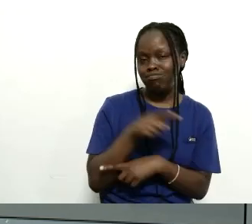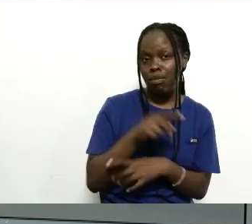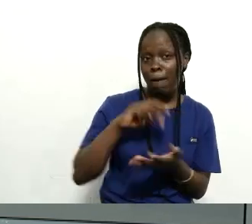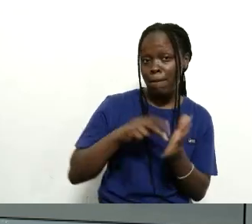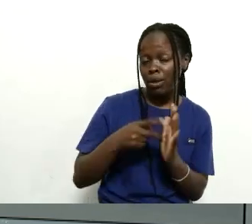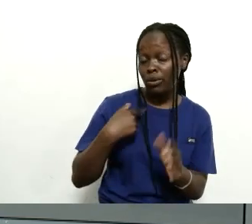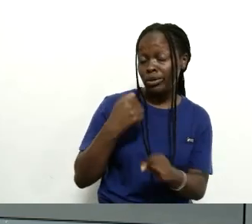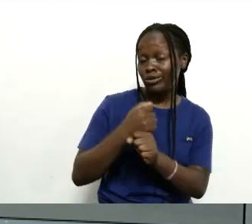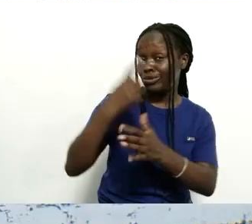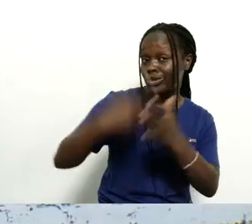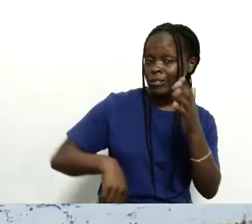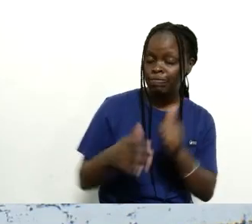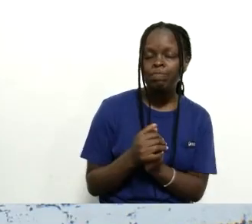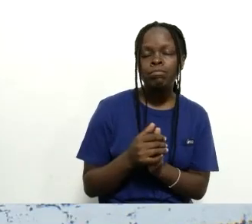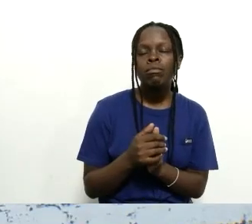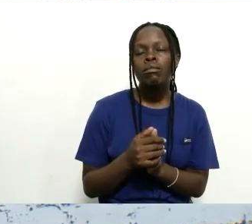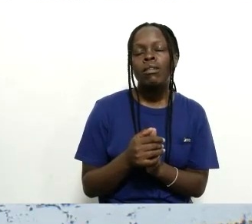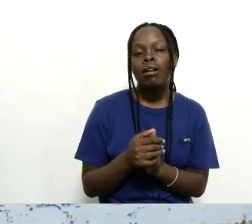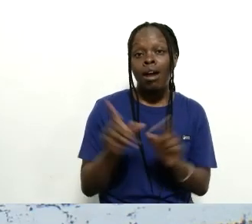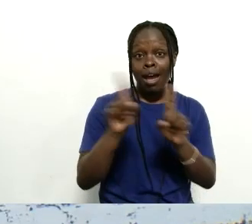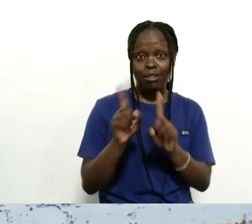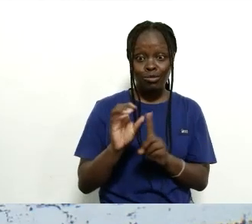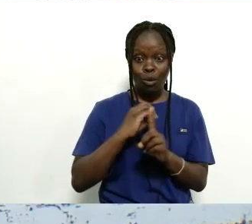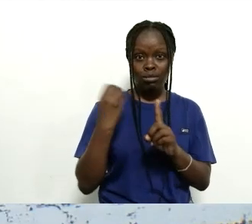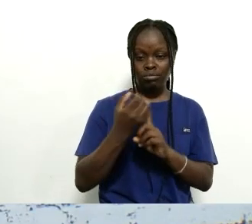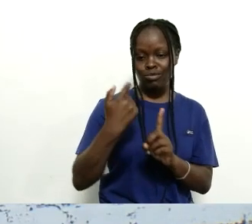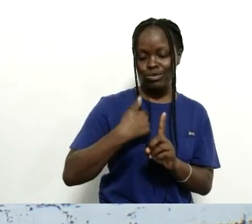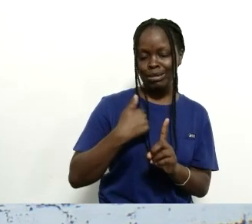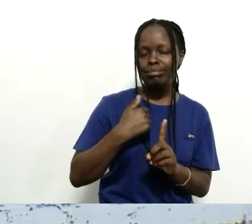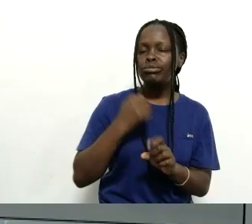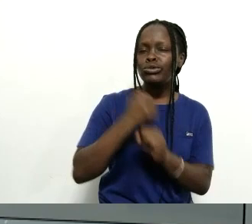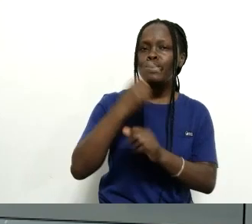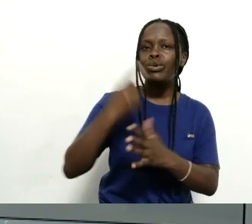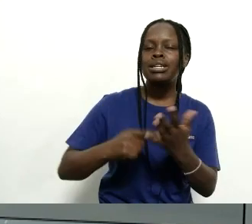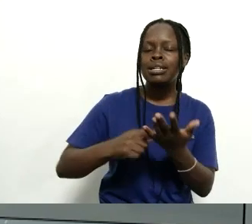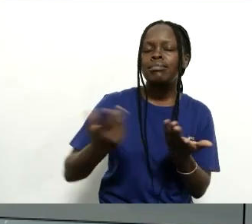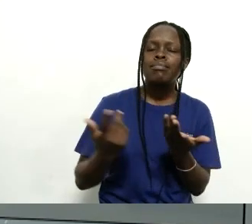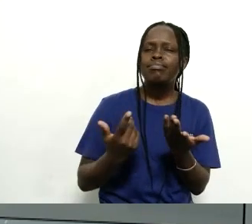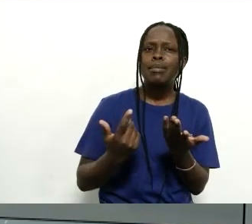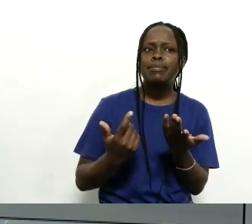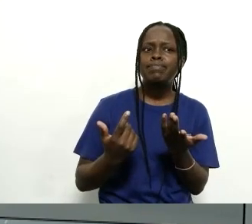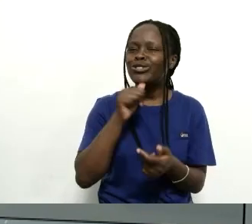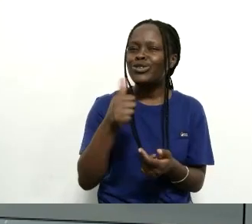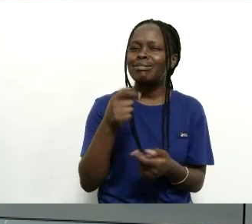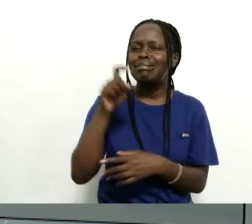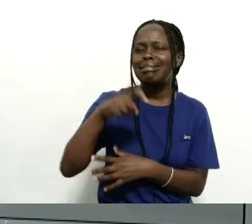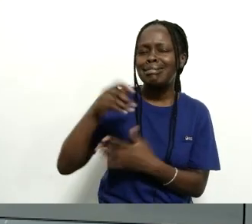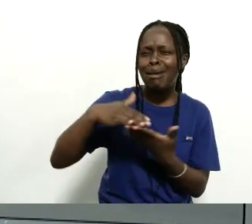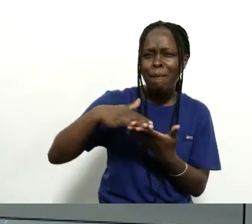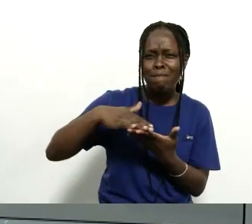different about how you deliver the learning experiences through hybrid? And what